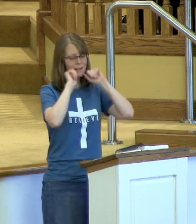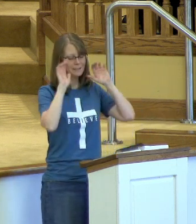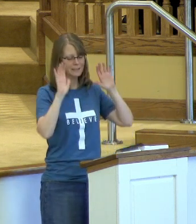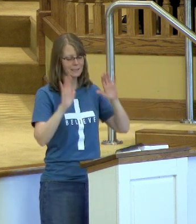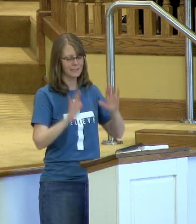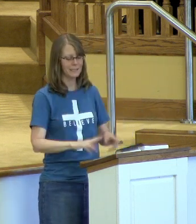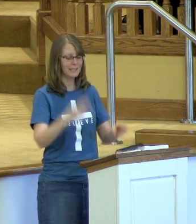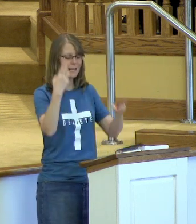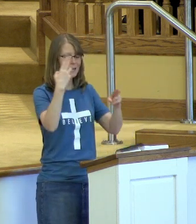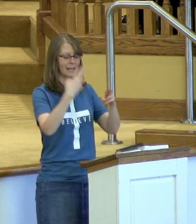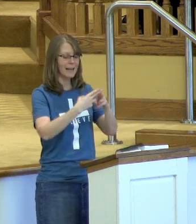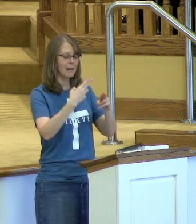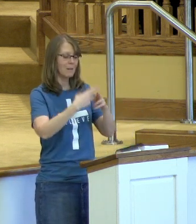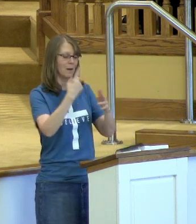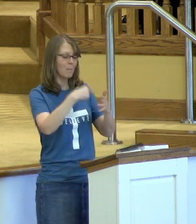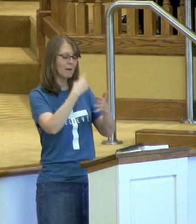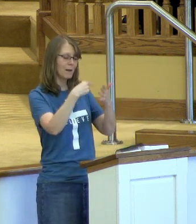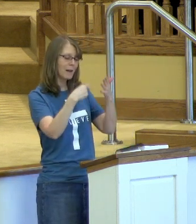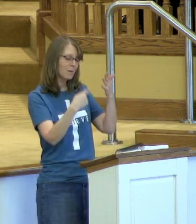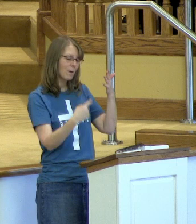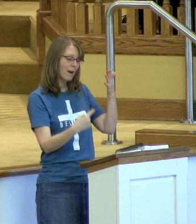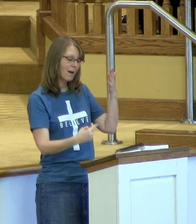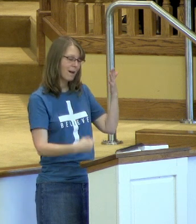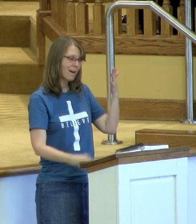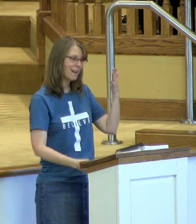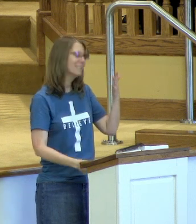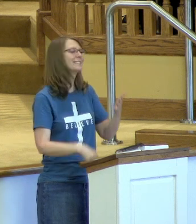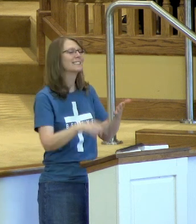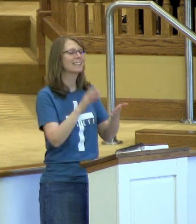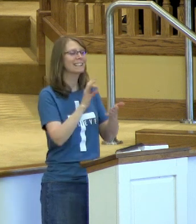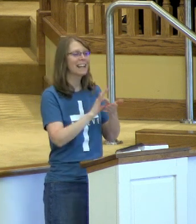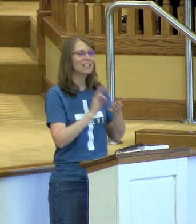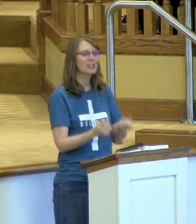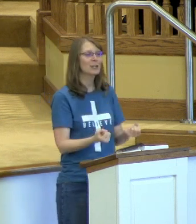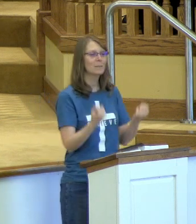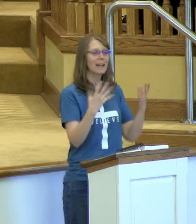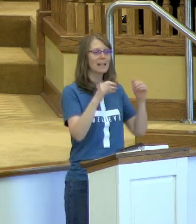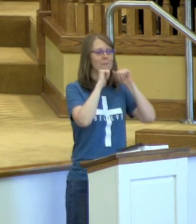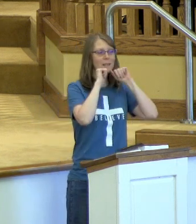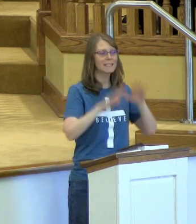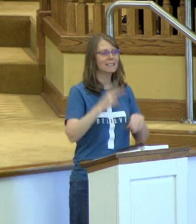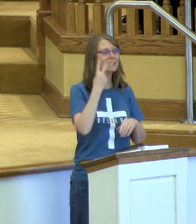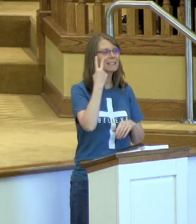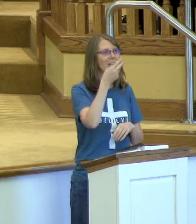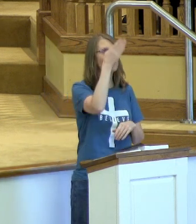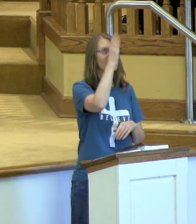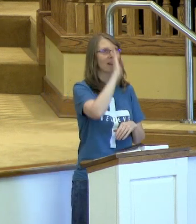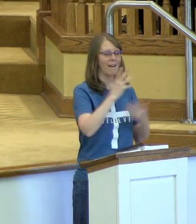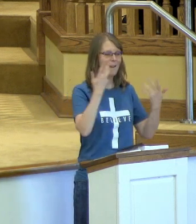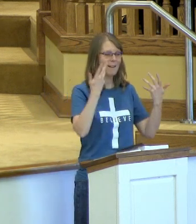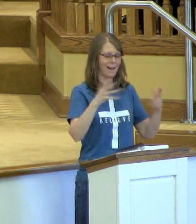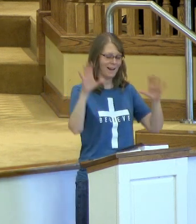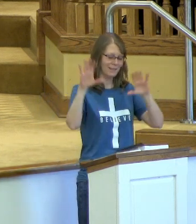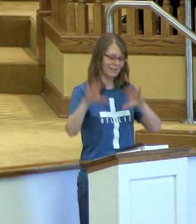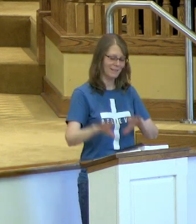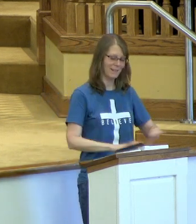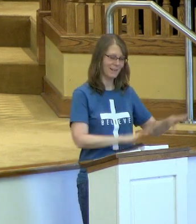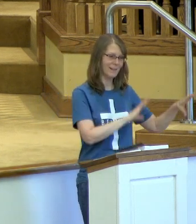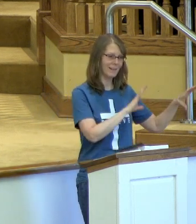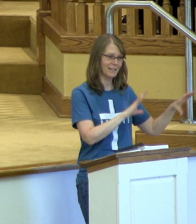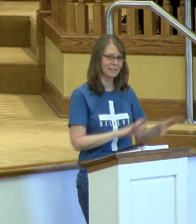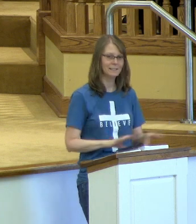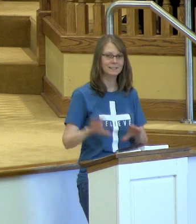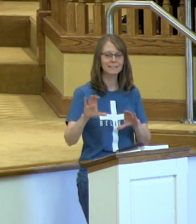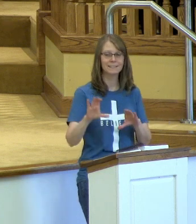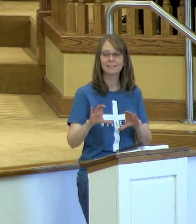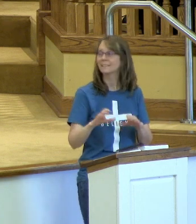your blessings, name them one by one. Count your many blessings, see what God has